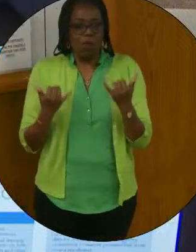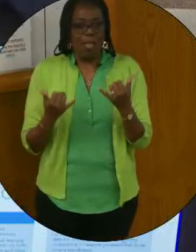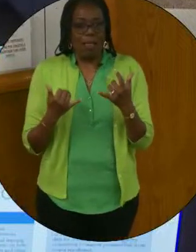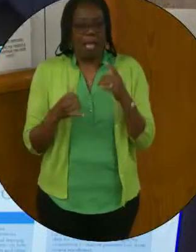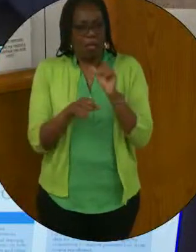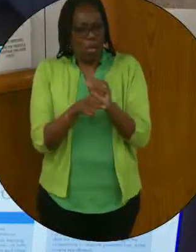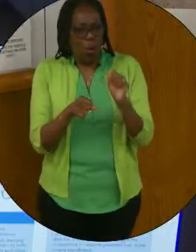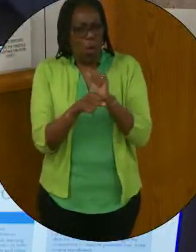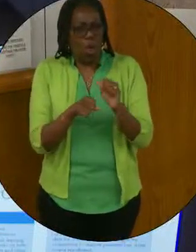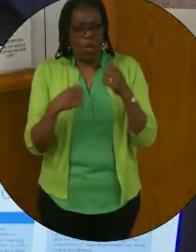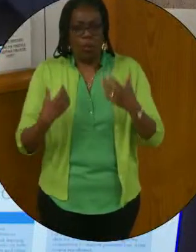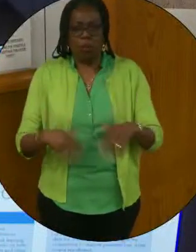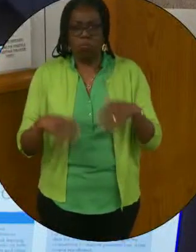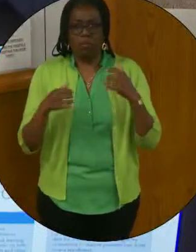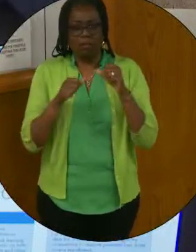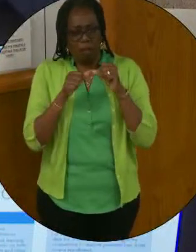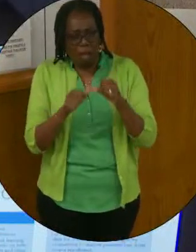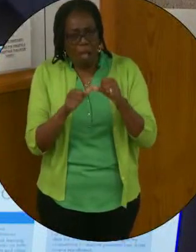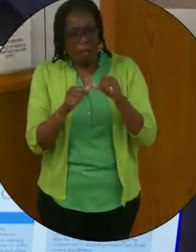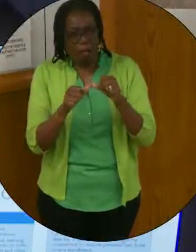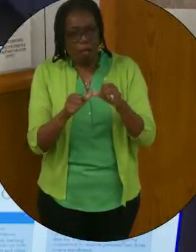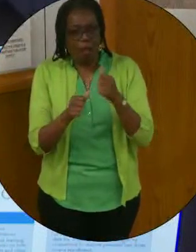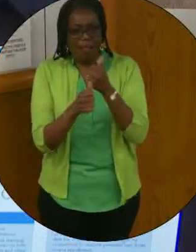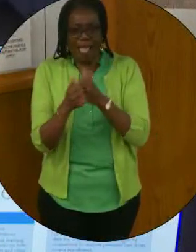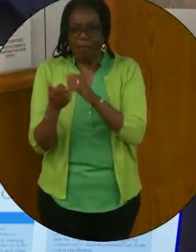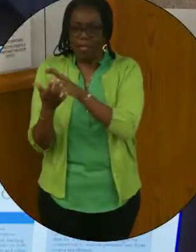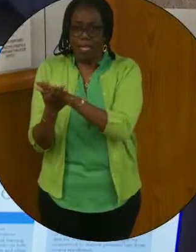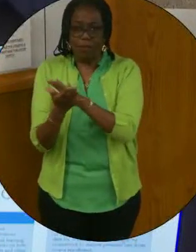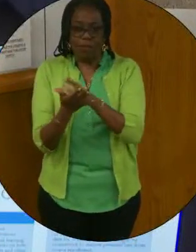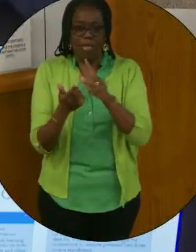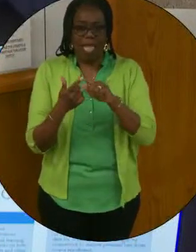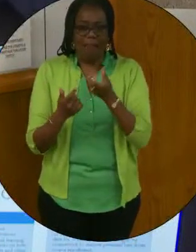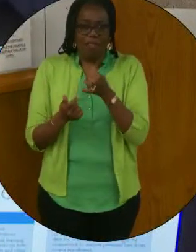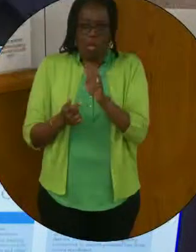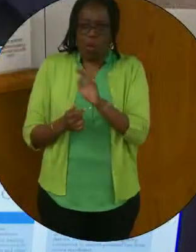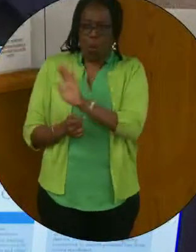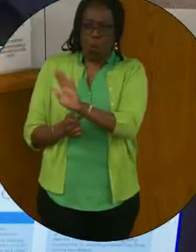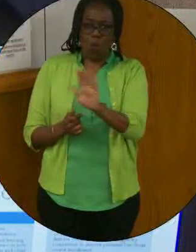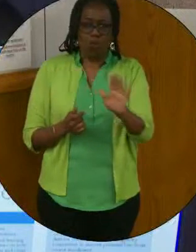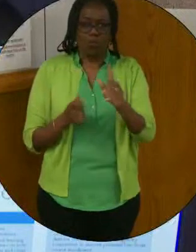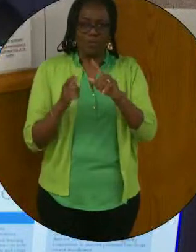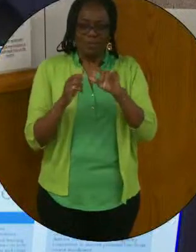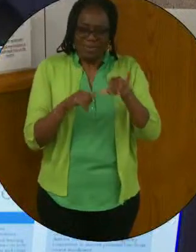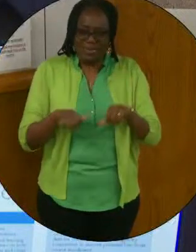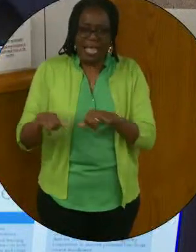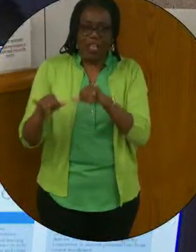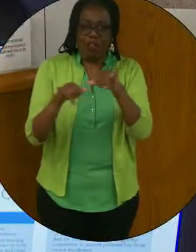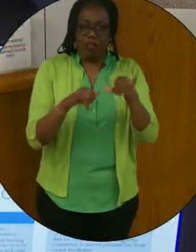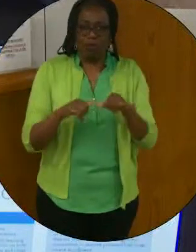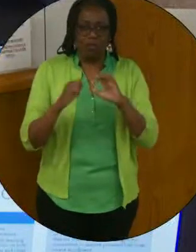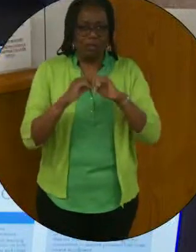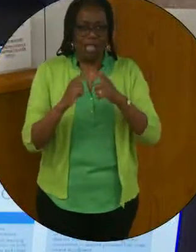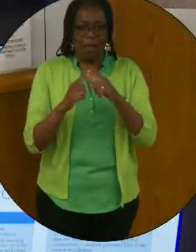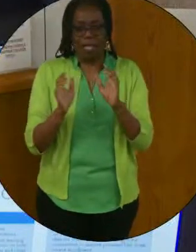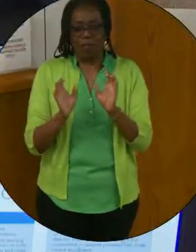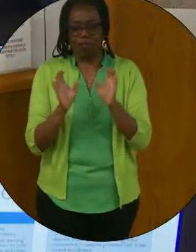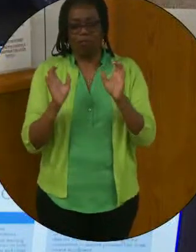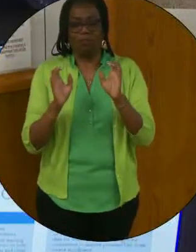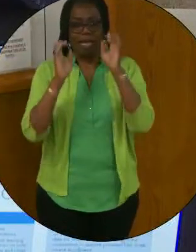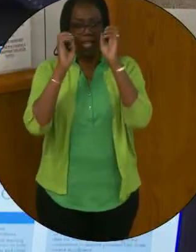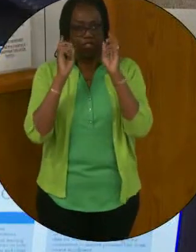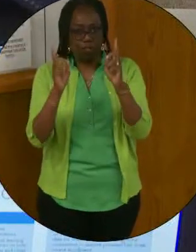work. Every institution has their own set of standards for how they credential